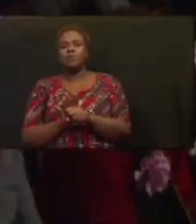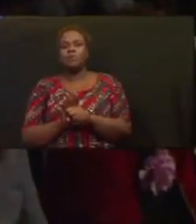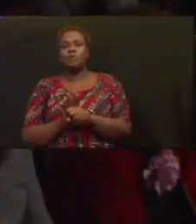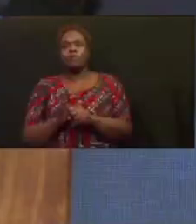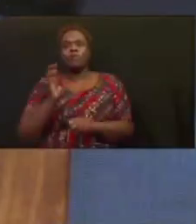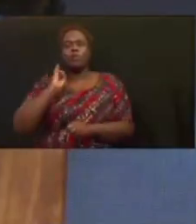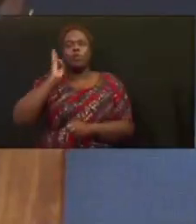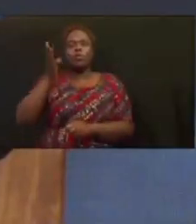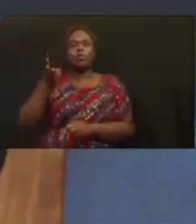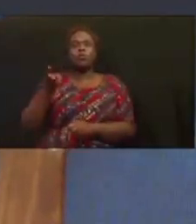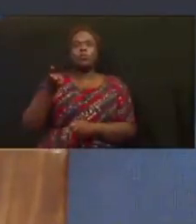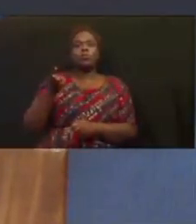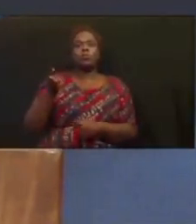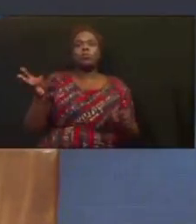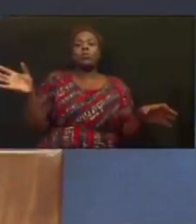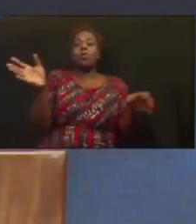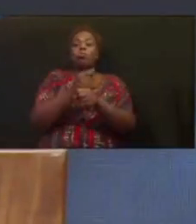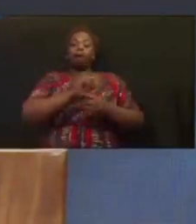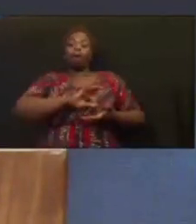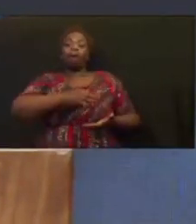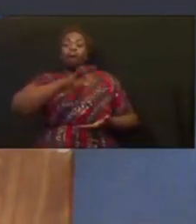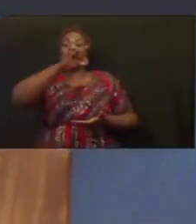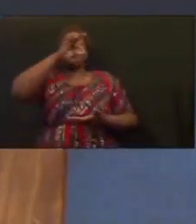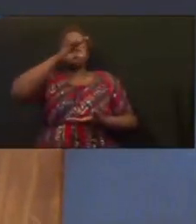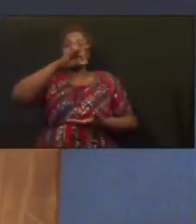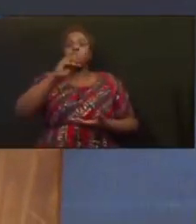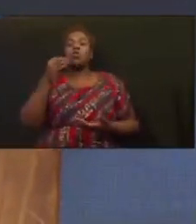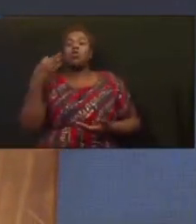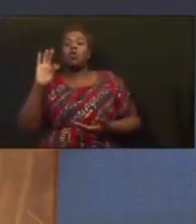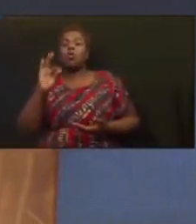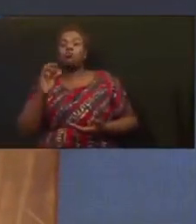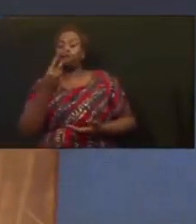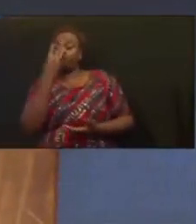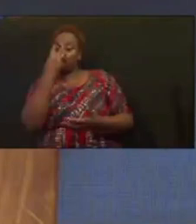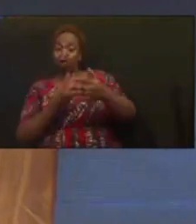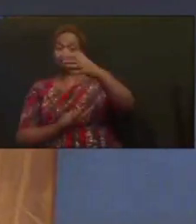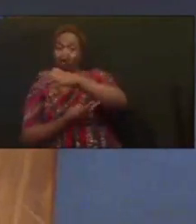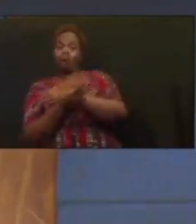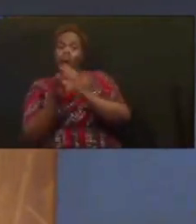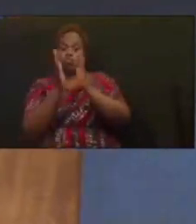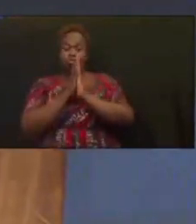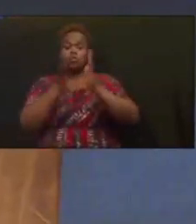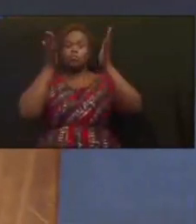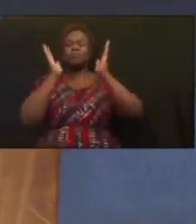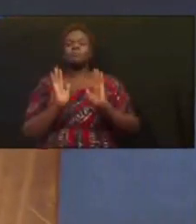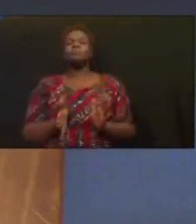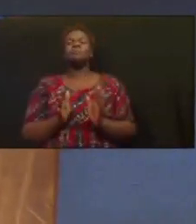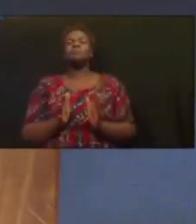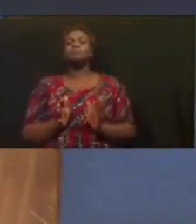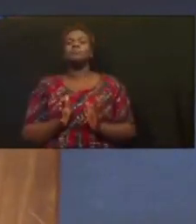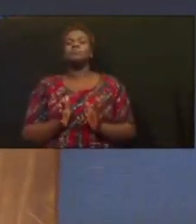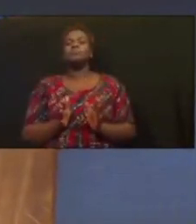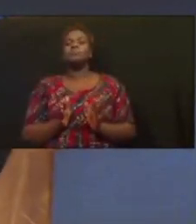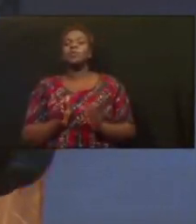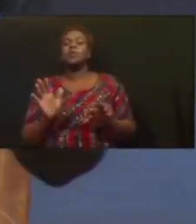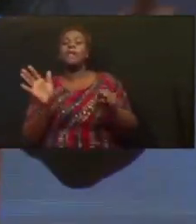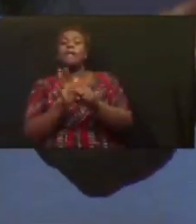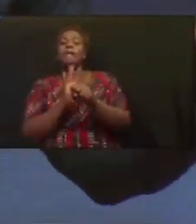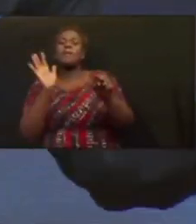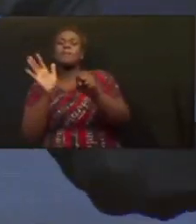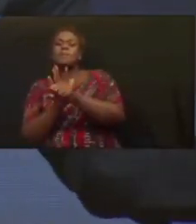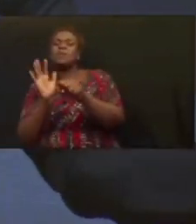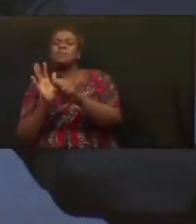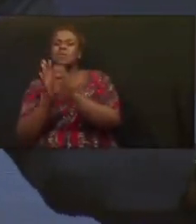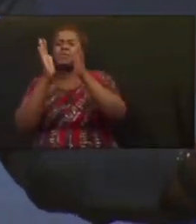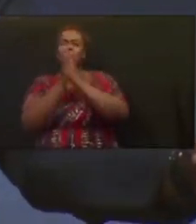will catch this spirit of prophetic intercession. There are many prayer groups that will arise in